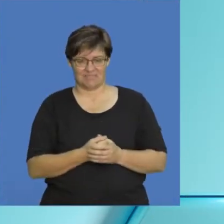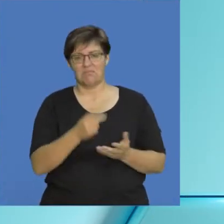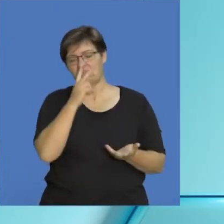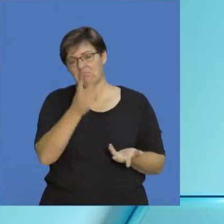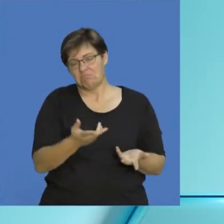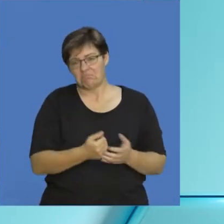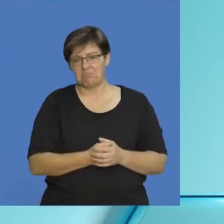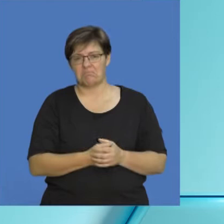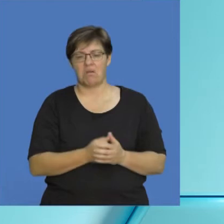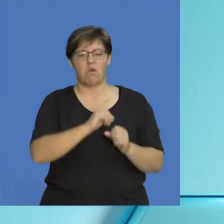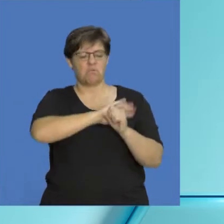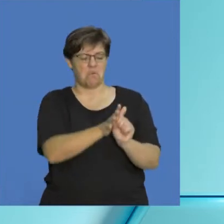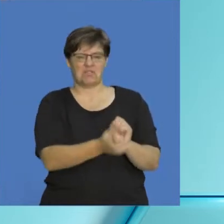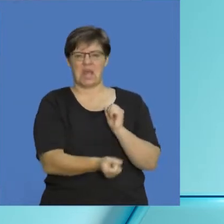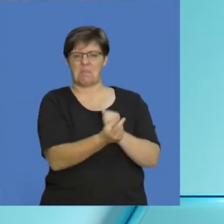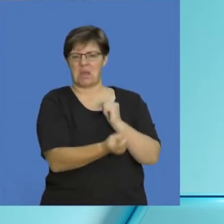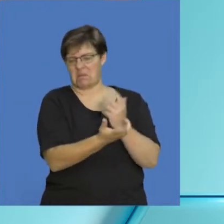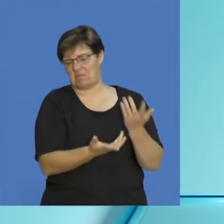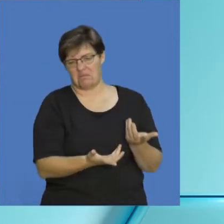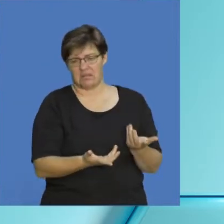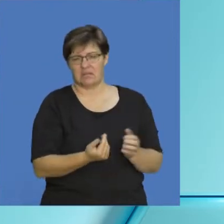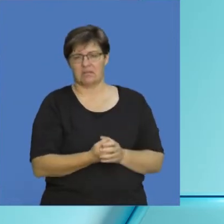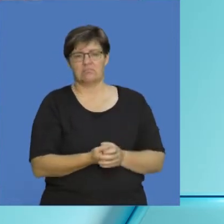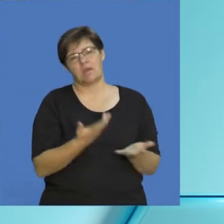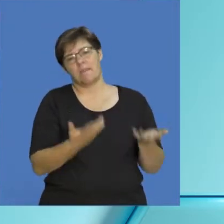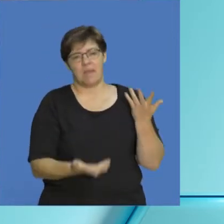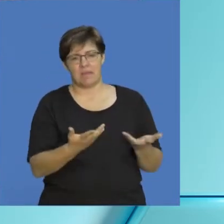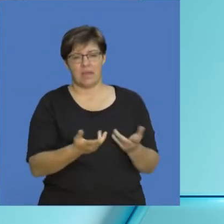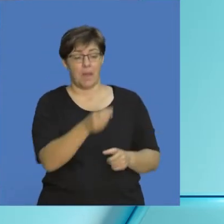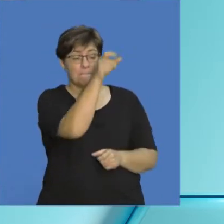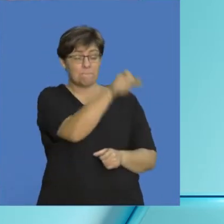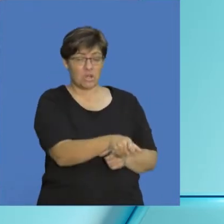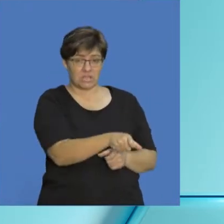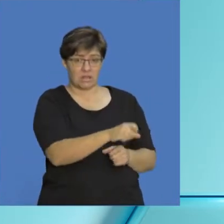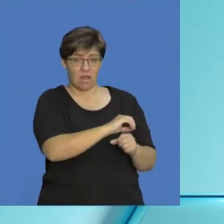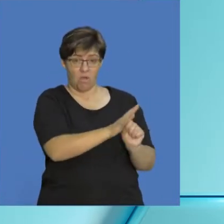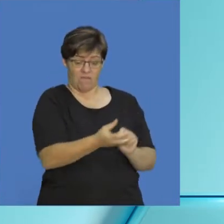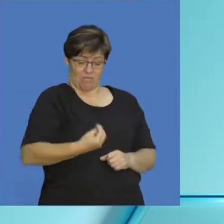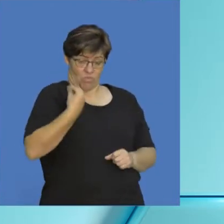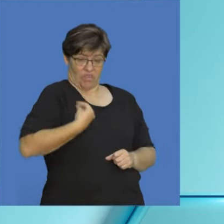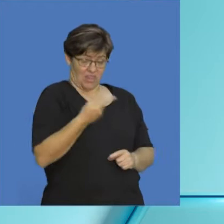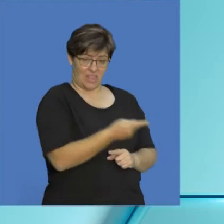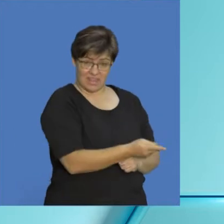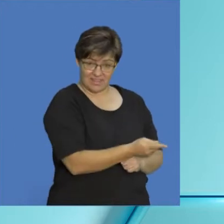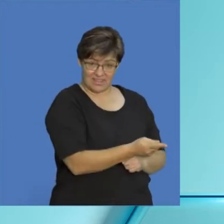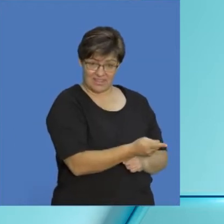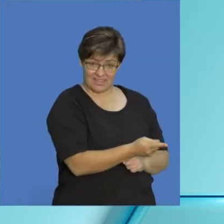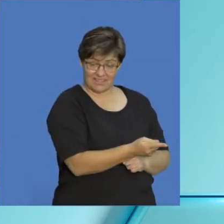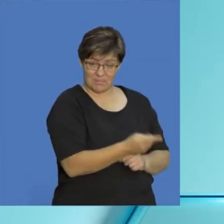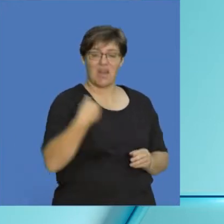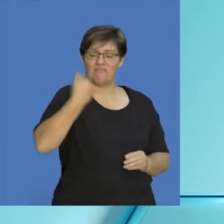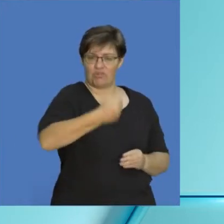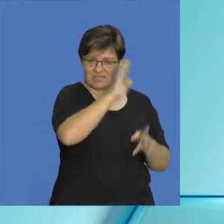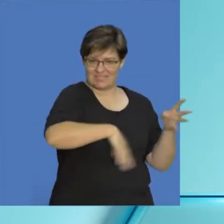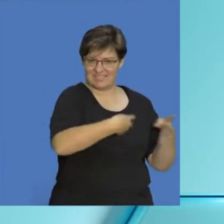COVID cases, we might group people with COVID cases who are younger using a